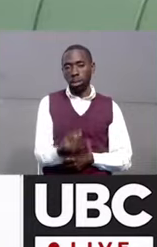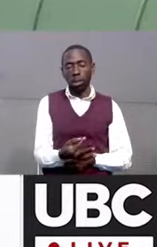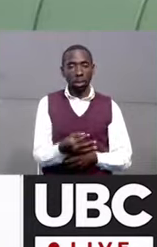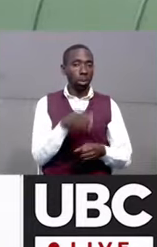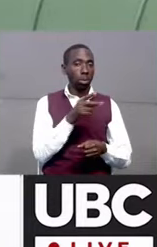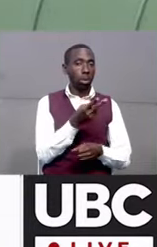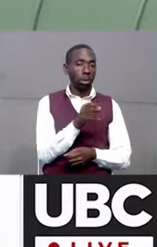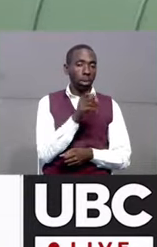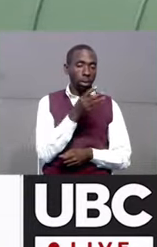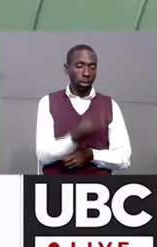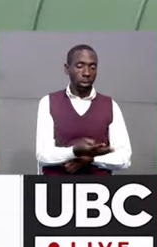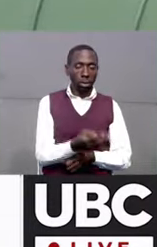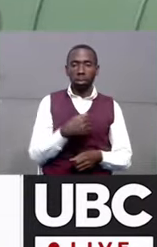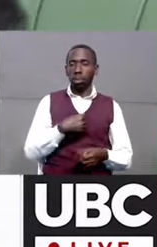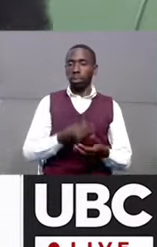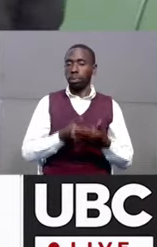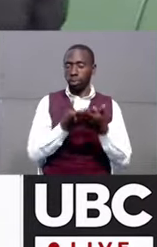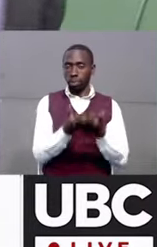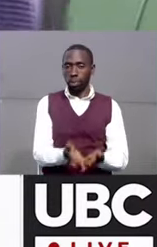2023-2024. I beg to move.